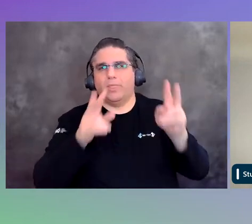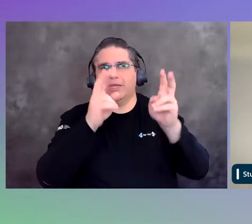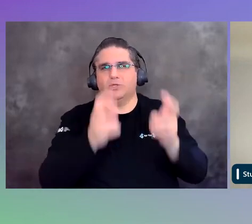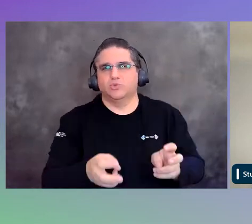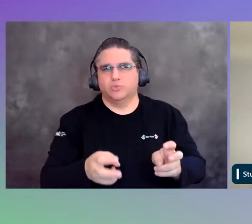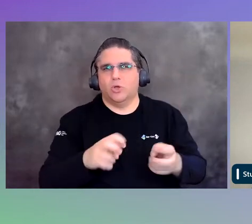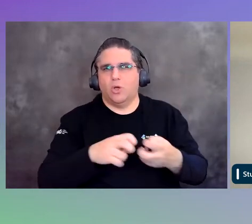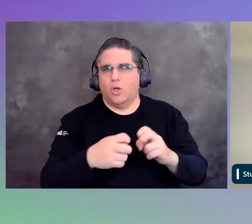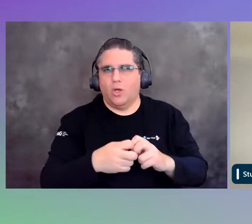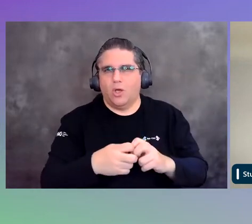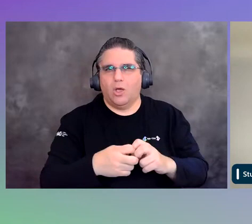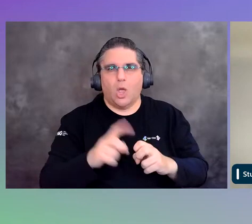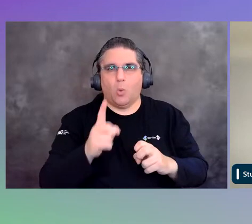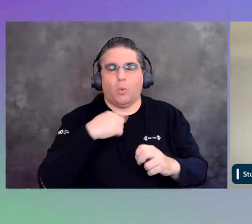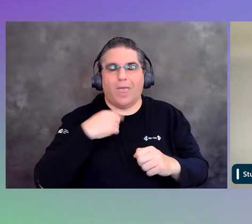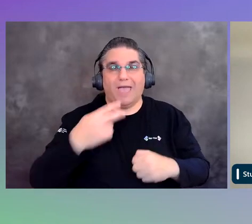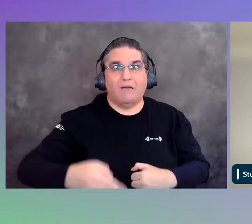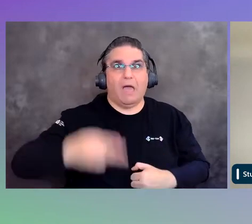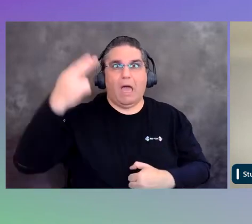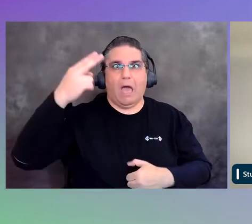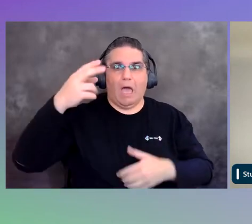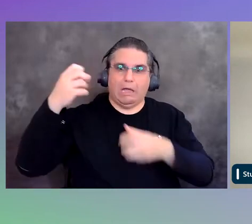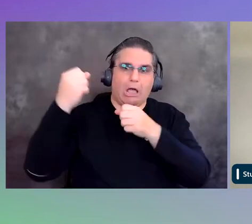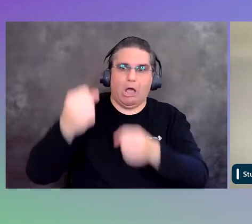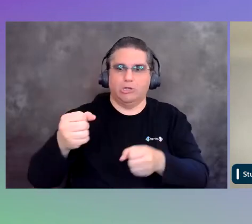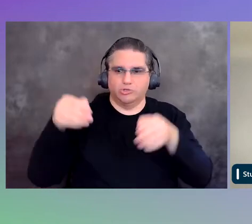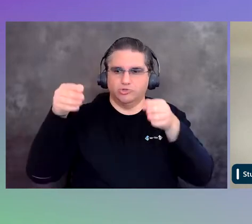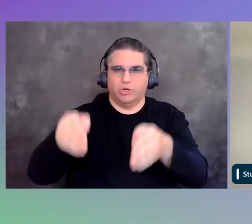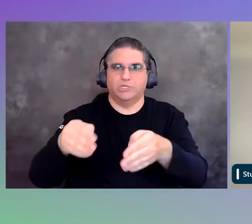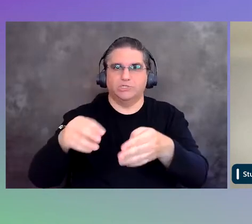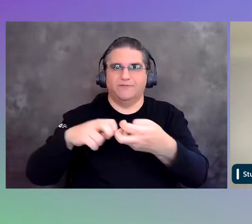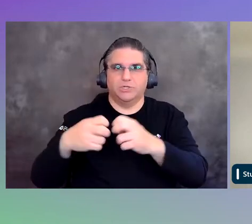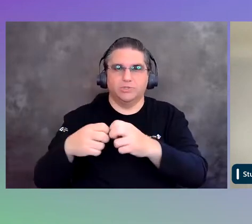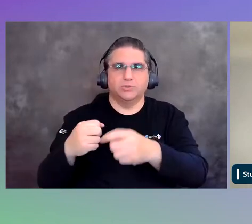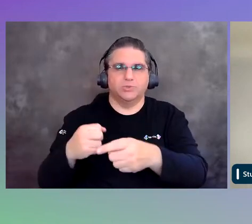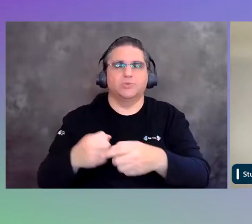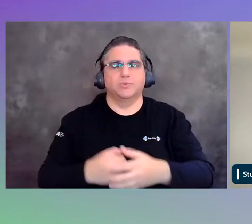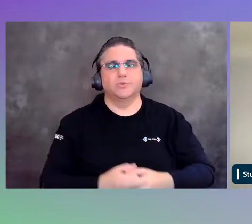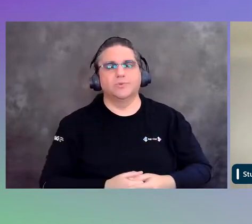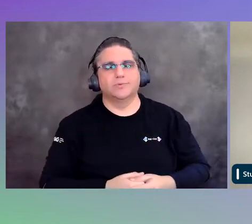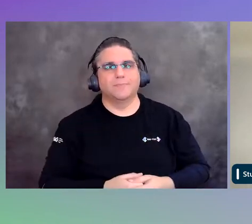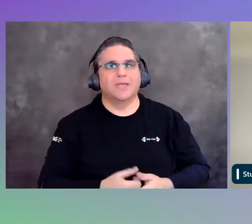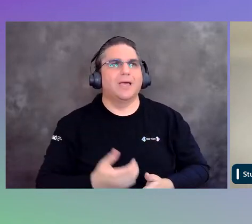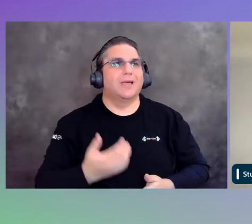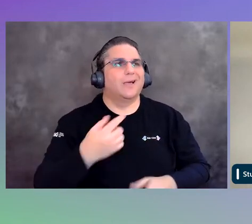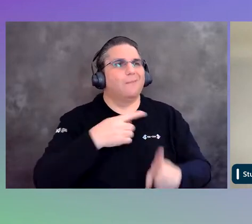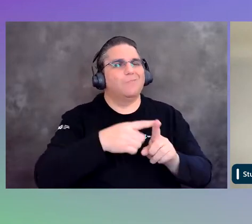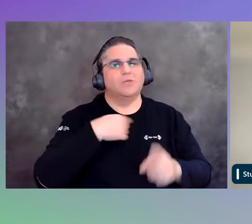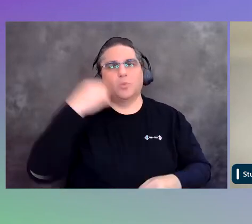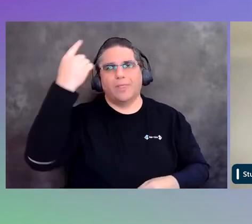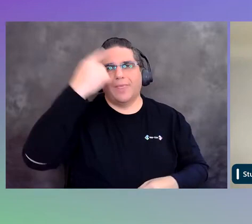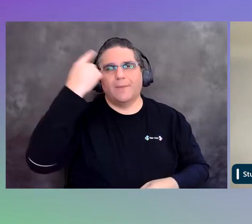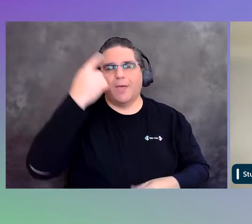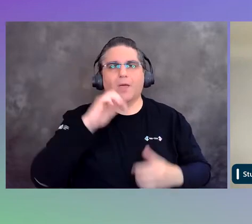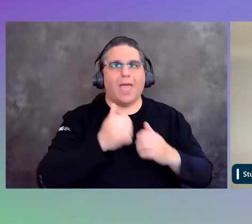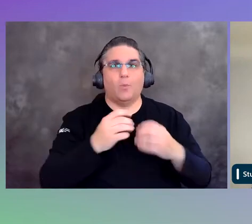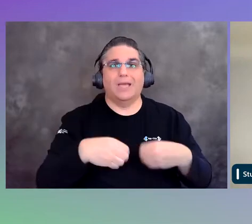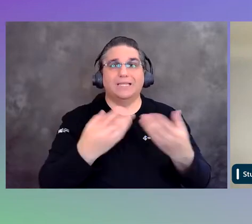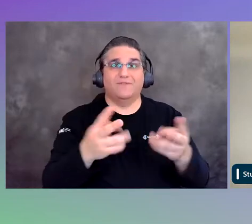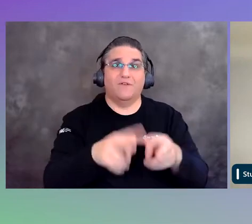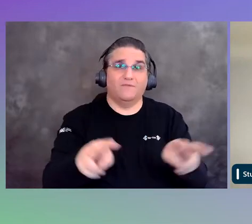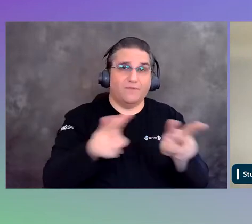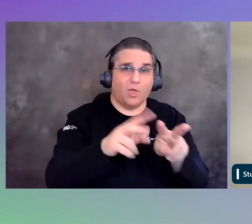numbers of those issues and where can we deliver the most value. So part of this is also delivering values for our clients, but also